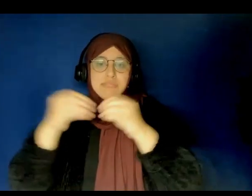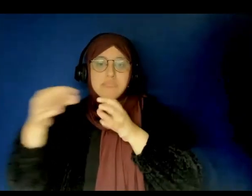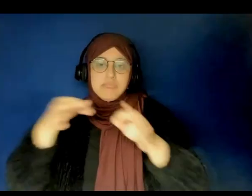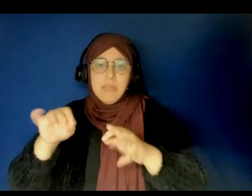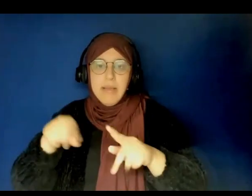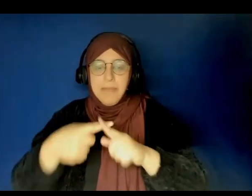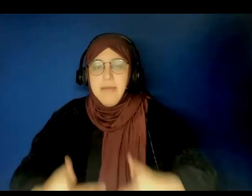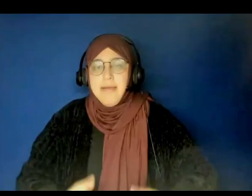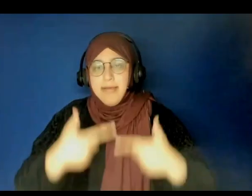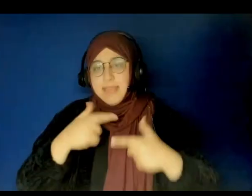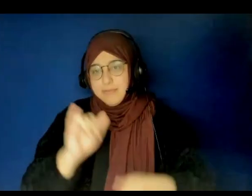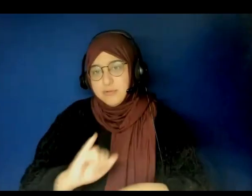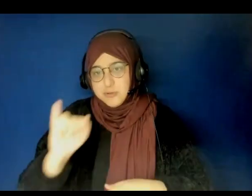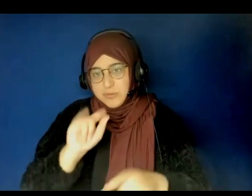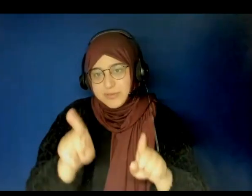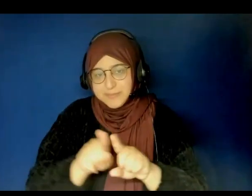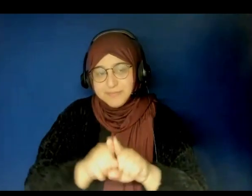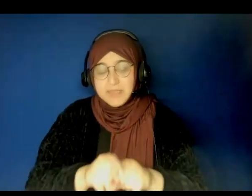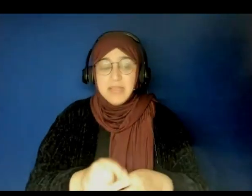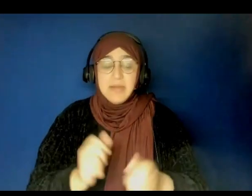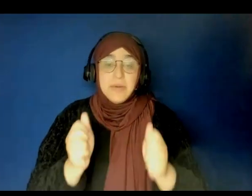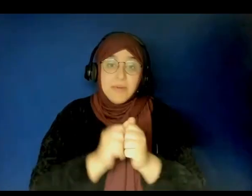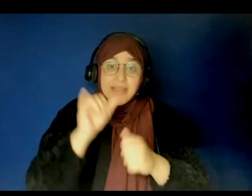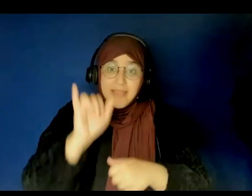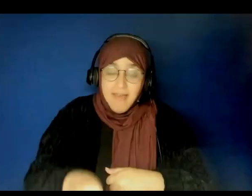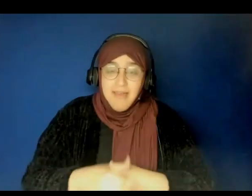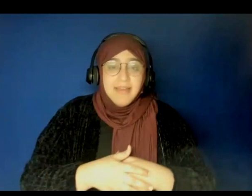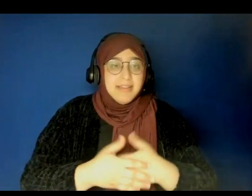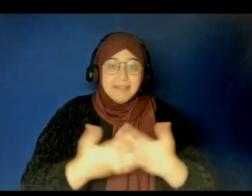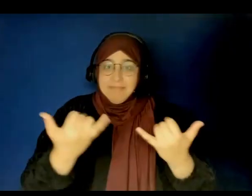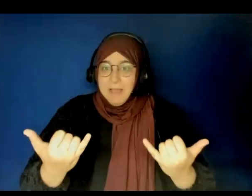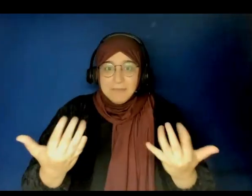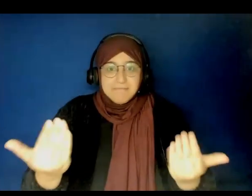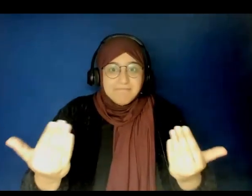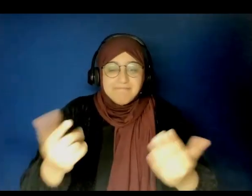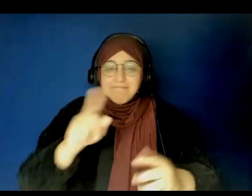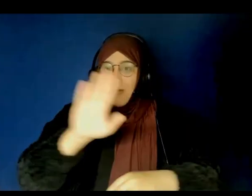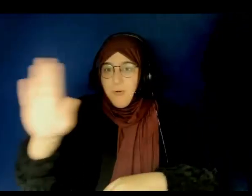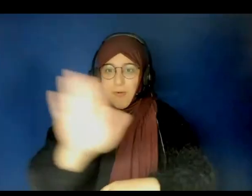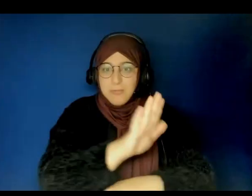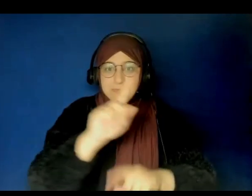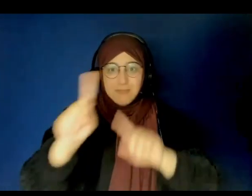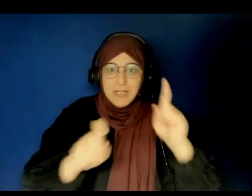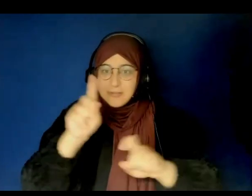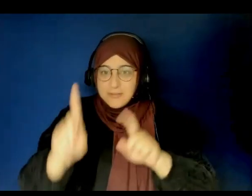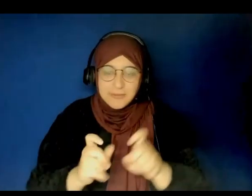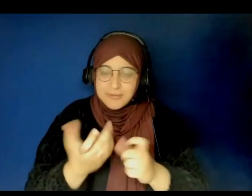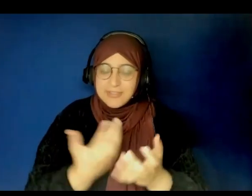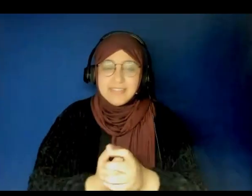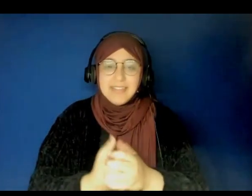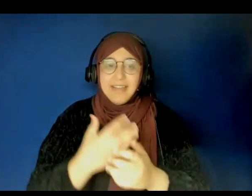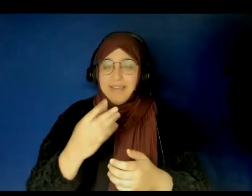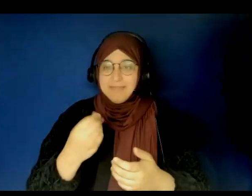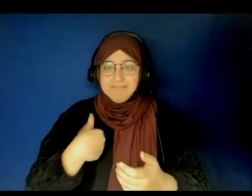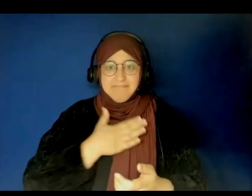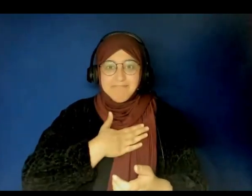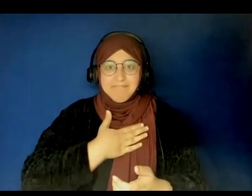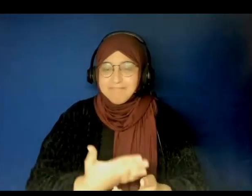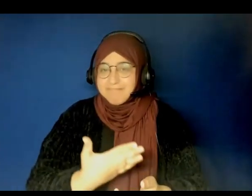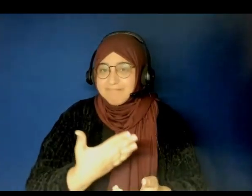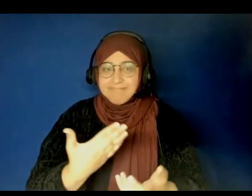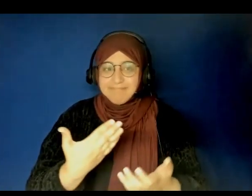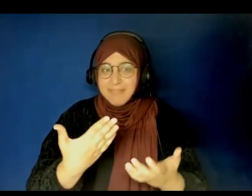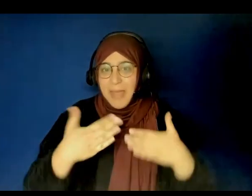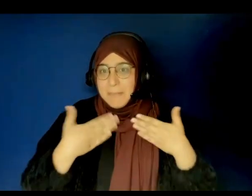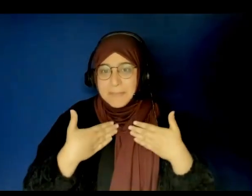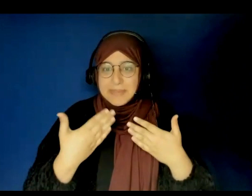that, I welcome any questions that you have, and happy to be here to provide